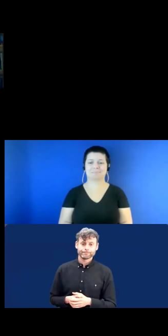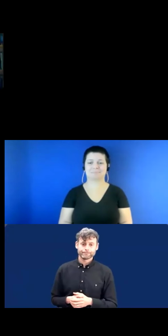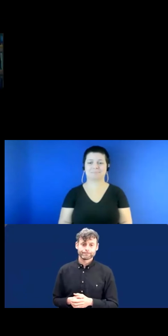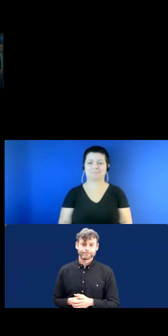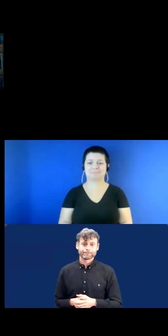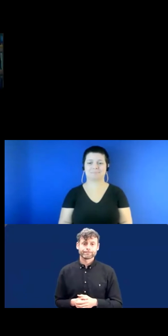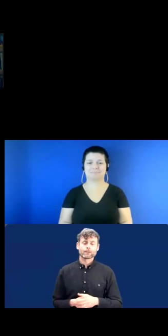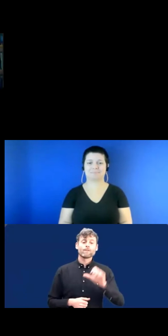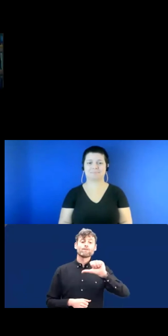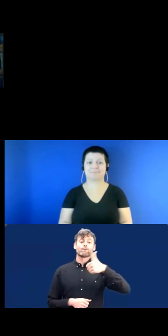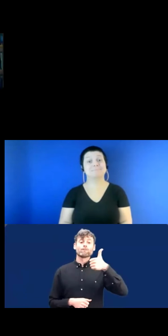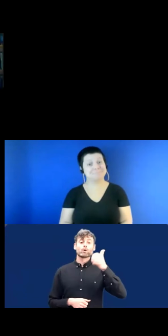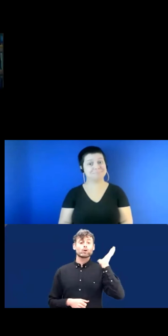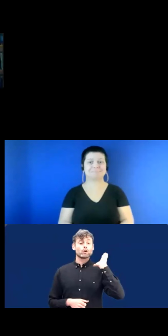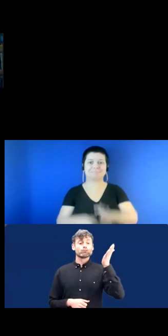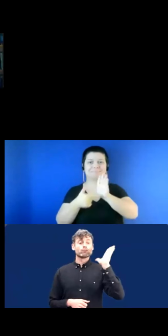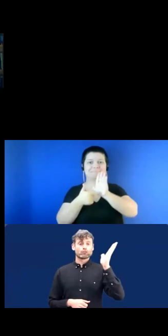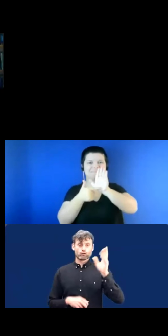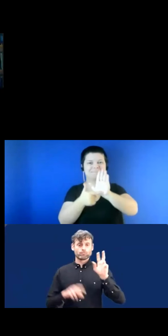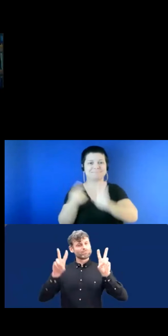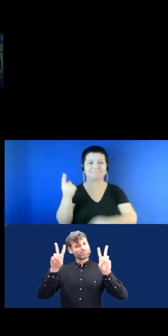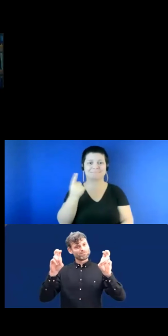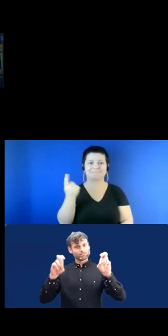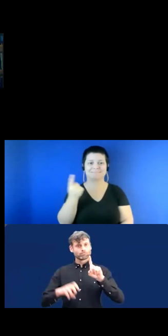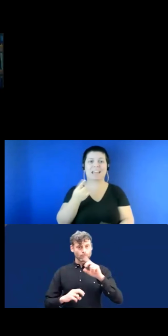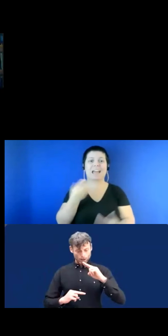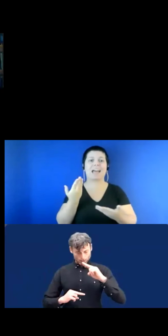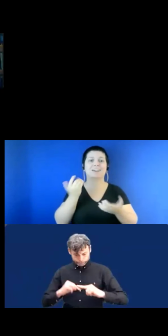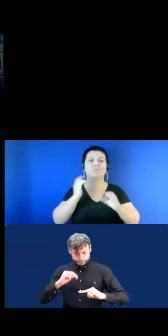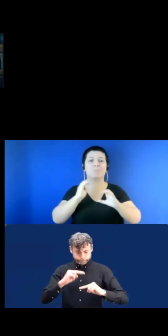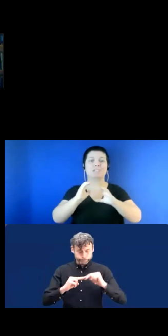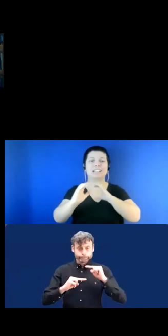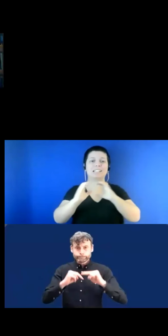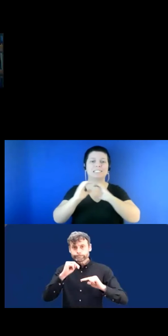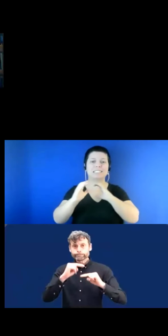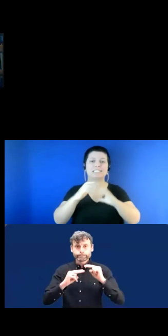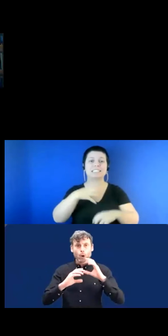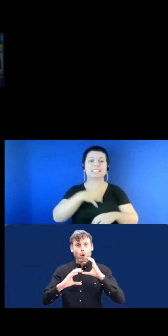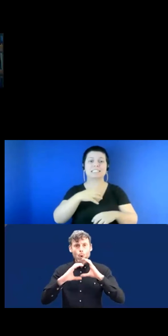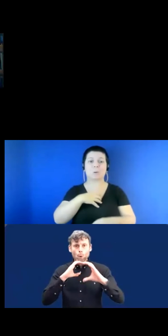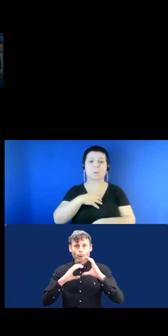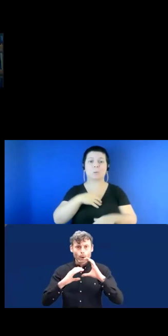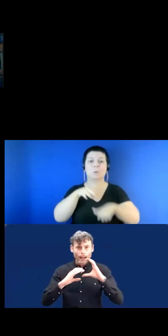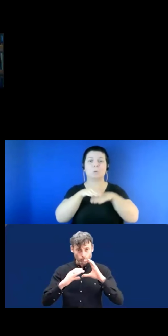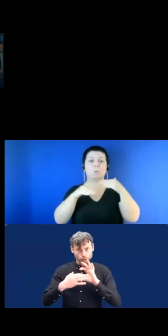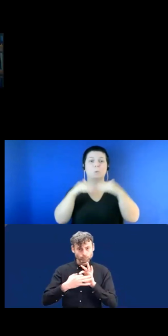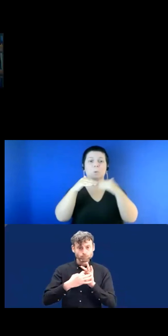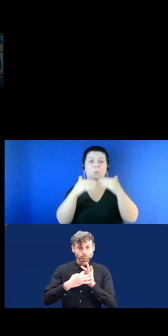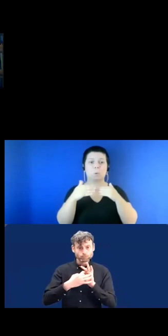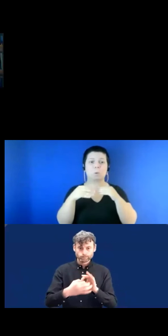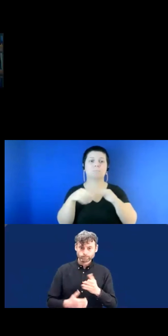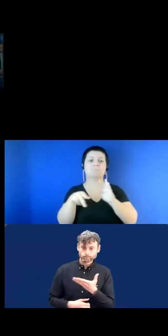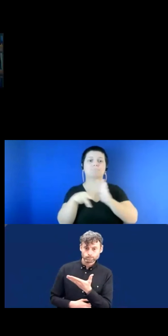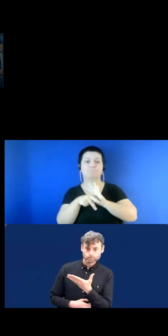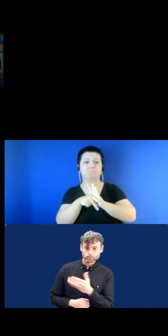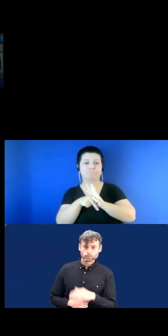The first presentation is about the layered communication model, a study of Kirsten Woldhuis, who